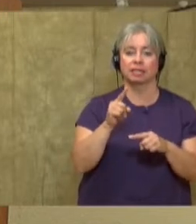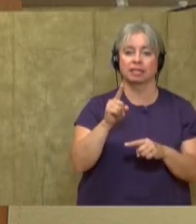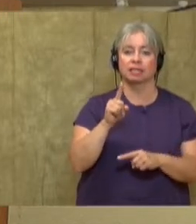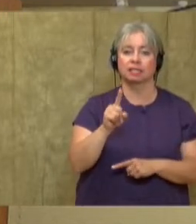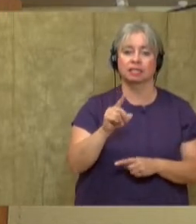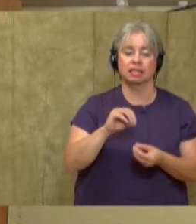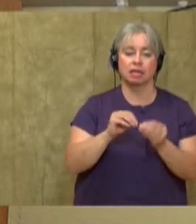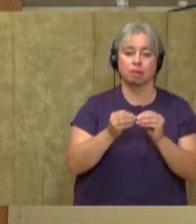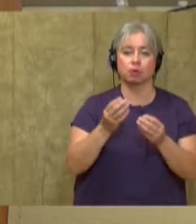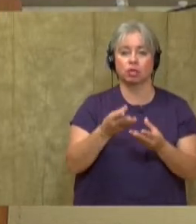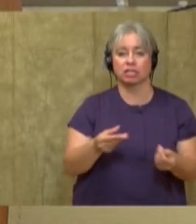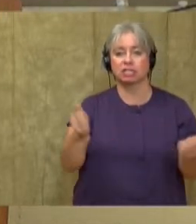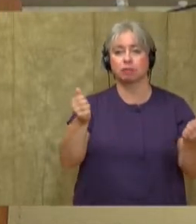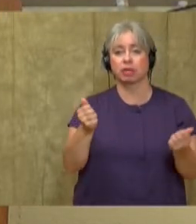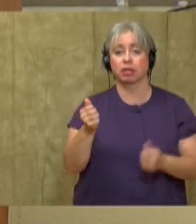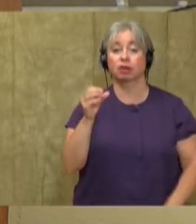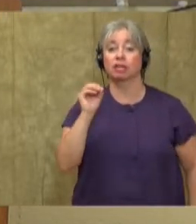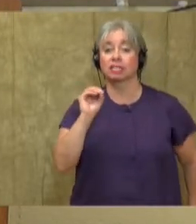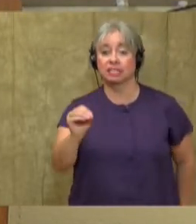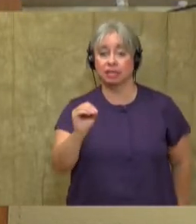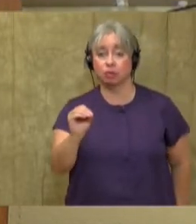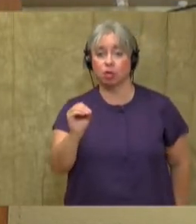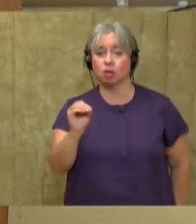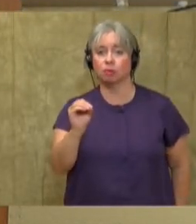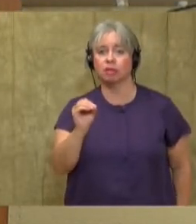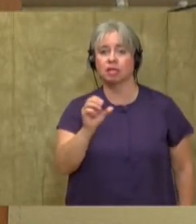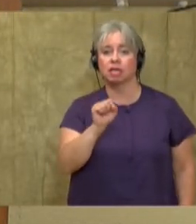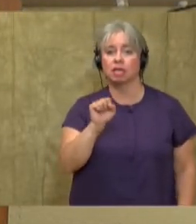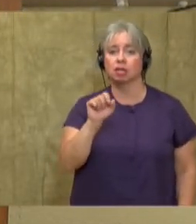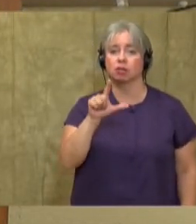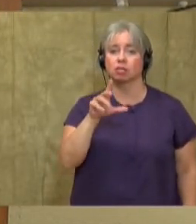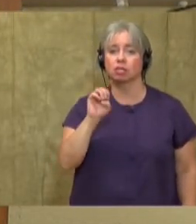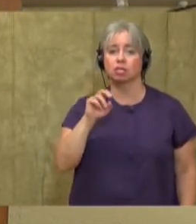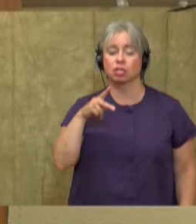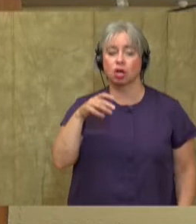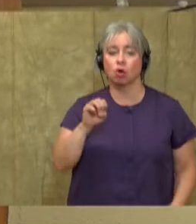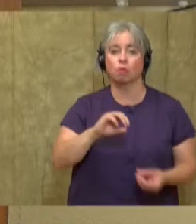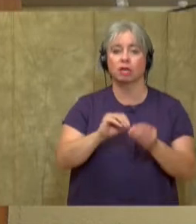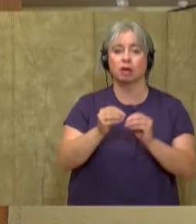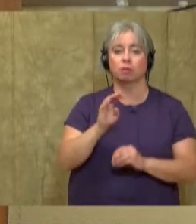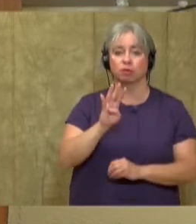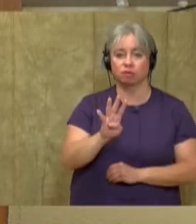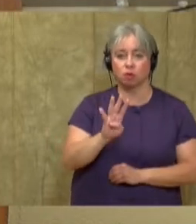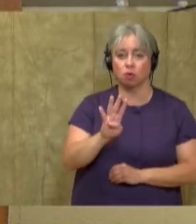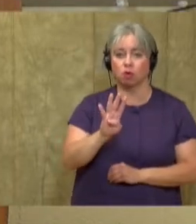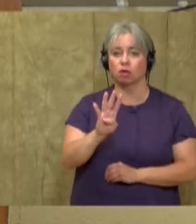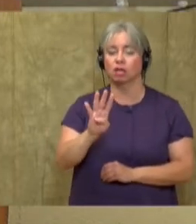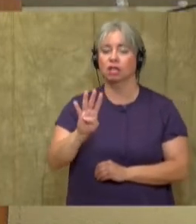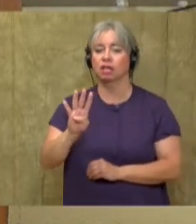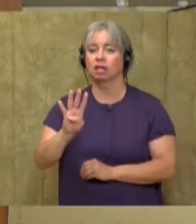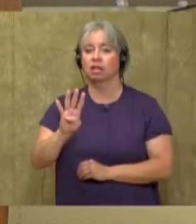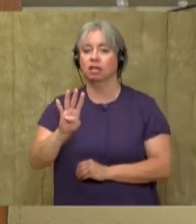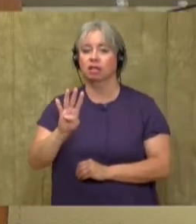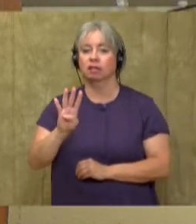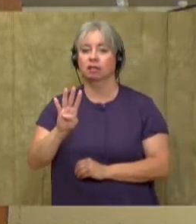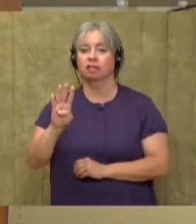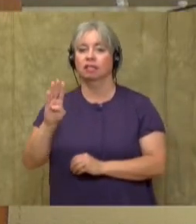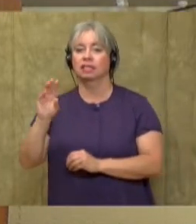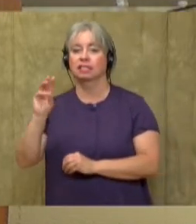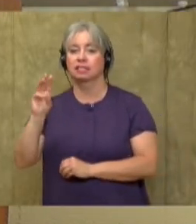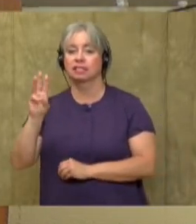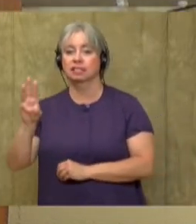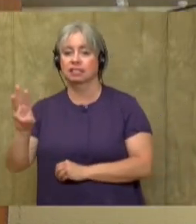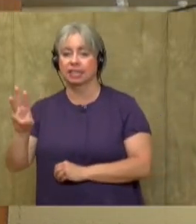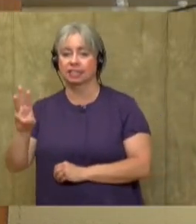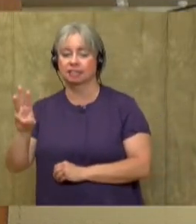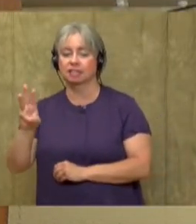0. So our slope on number 4 is 0, and our y-intercept is 6. It's still